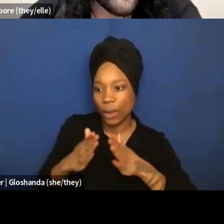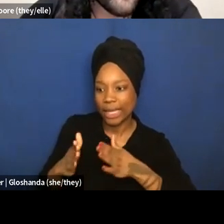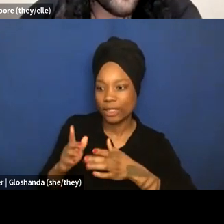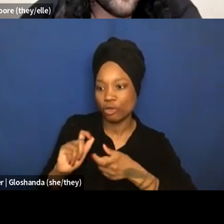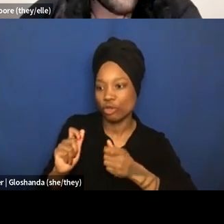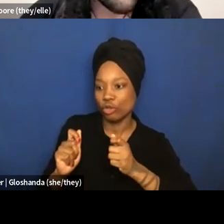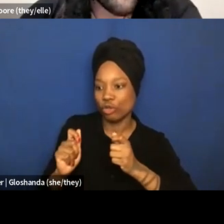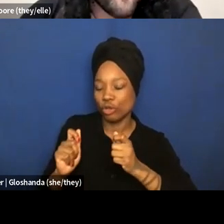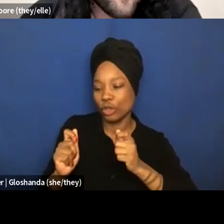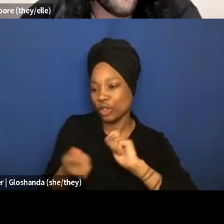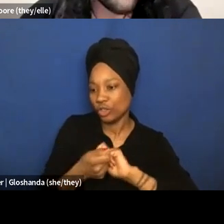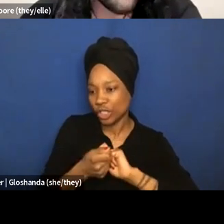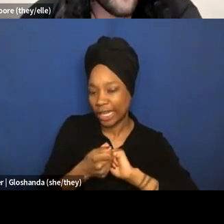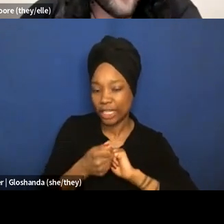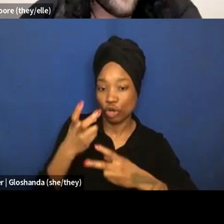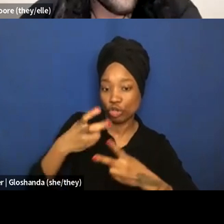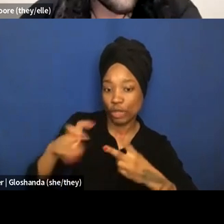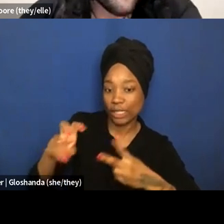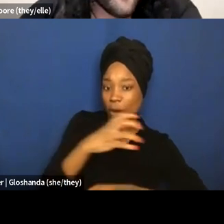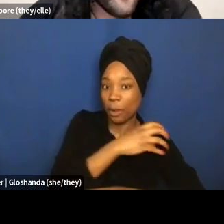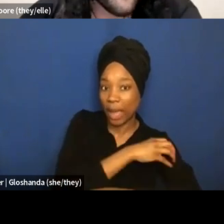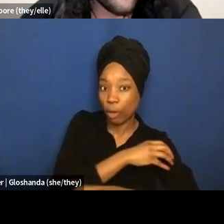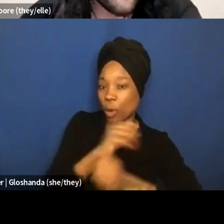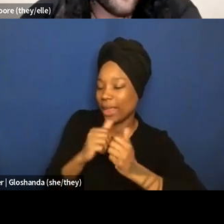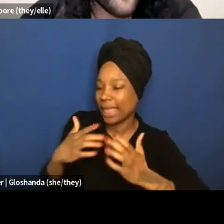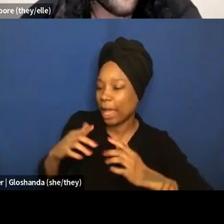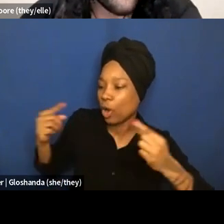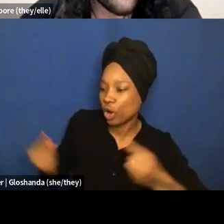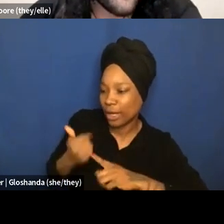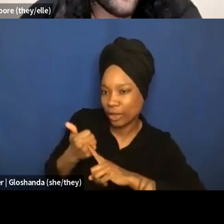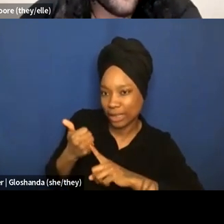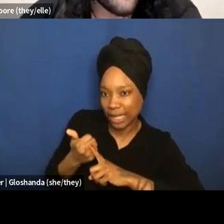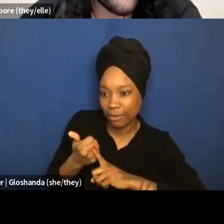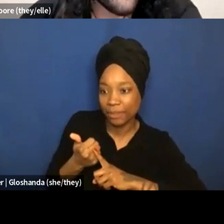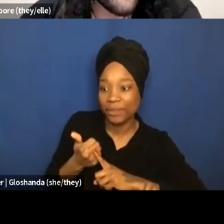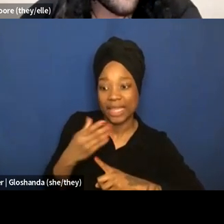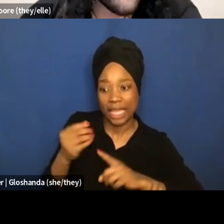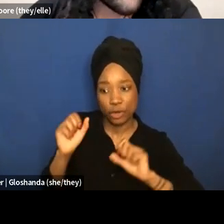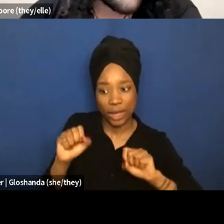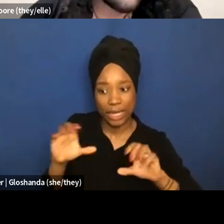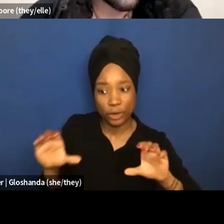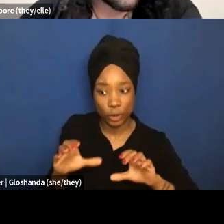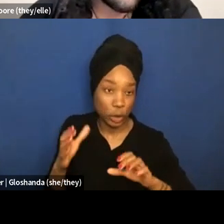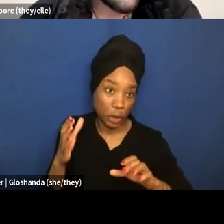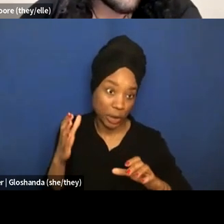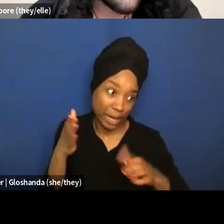you. And then to be able to do so in a way that might hurt